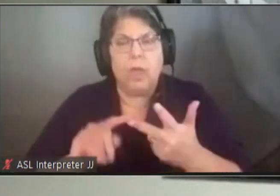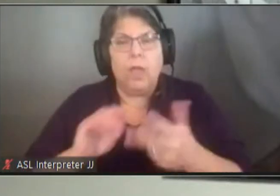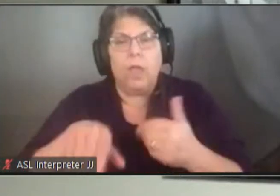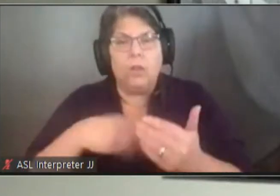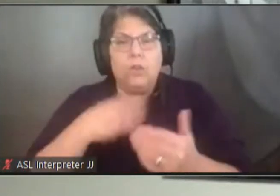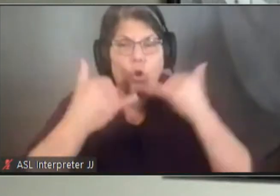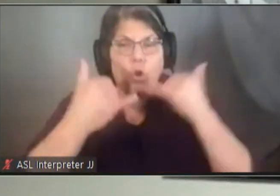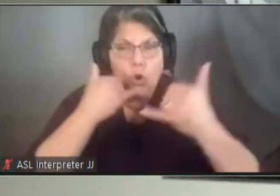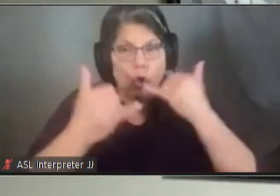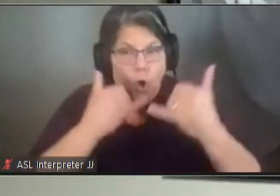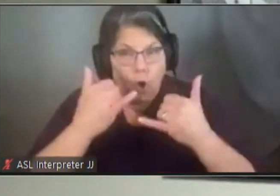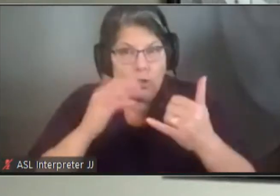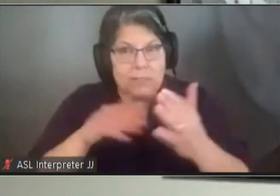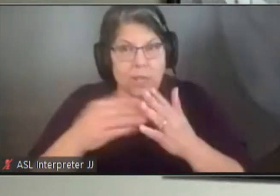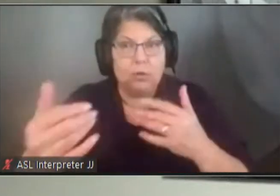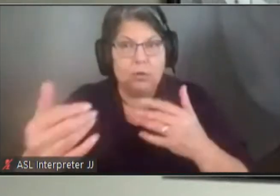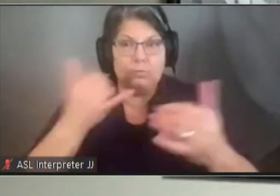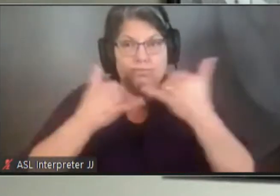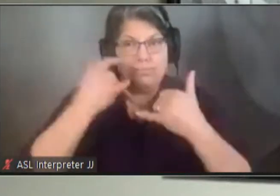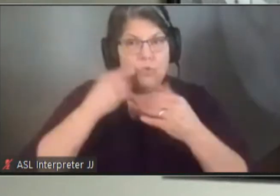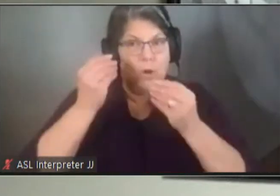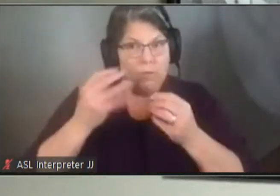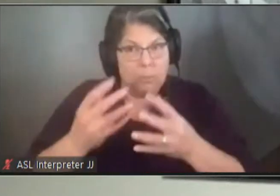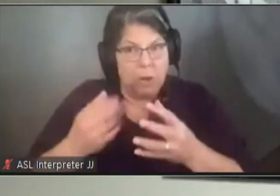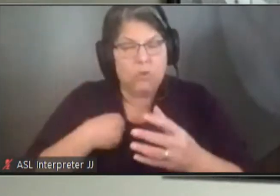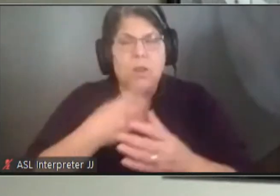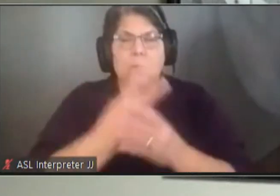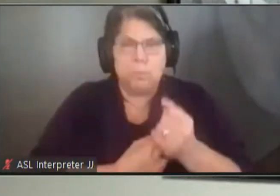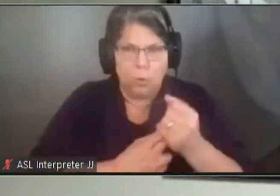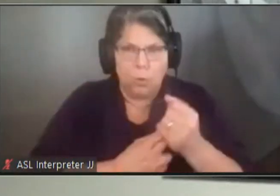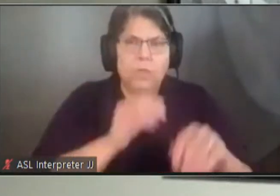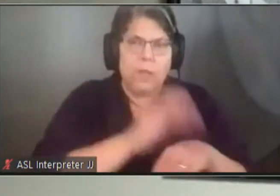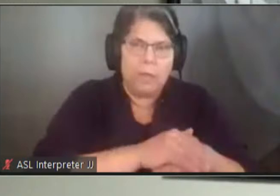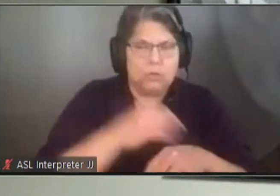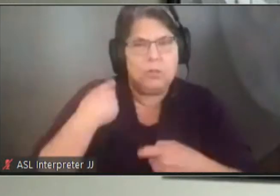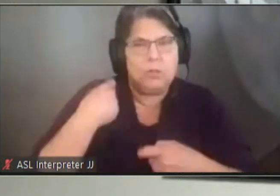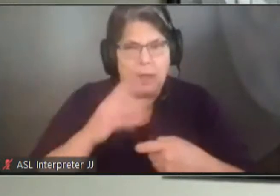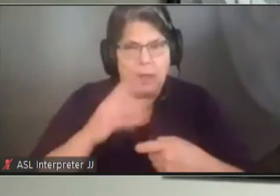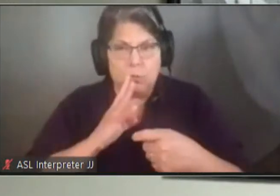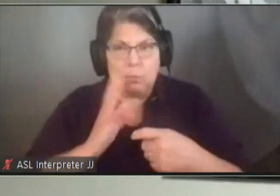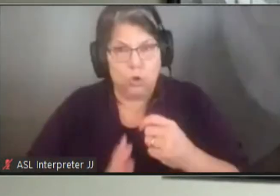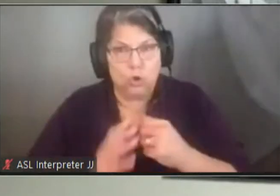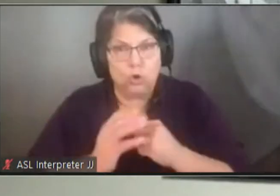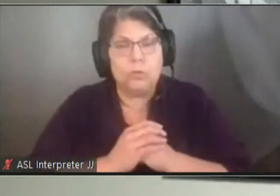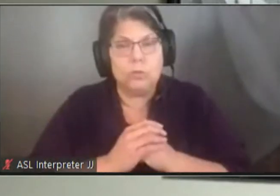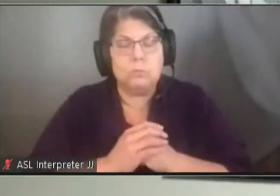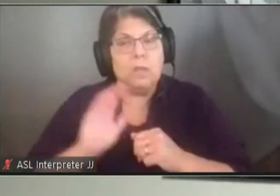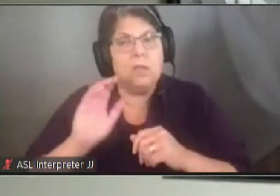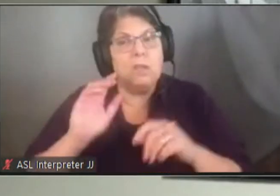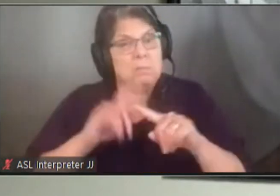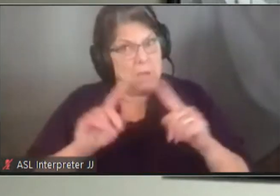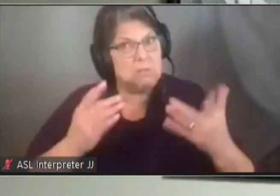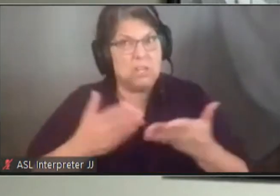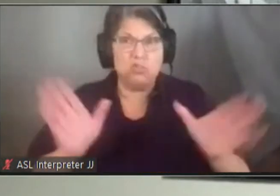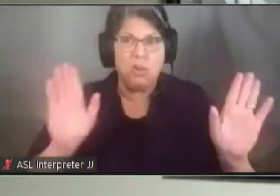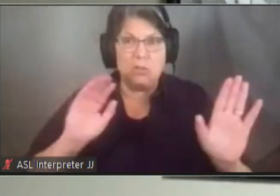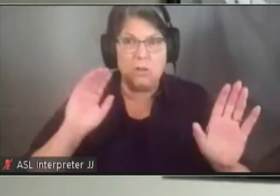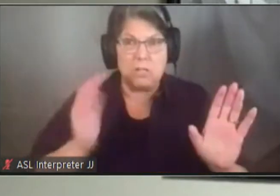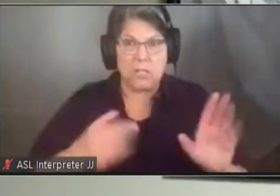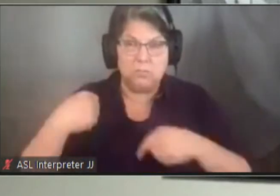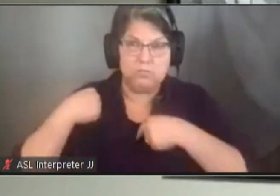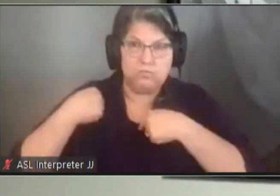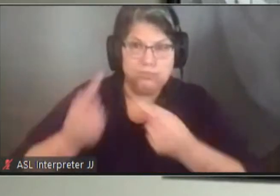including bilingual staff. In summary, the holiday surge is winding down very nicely, and vaccines are